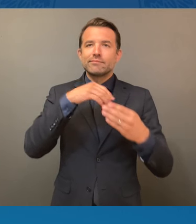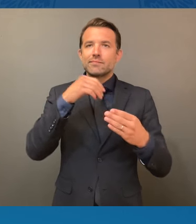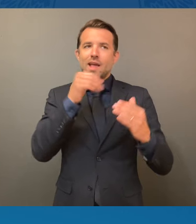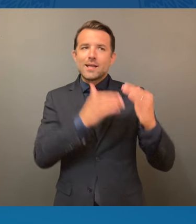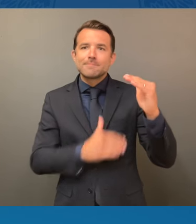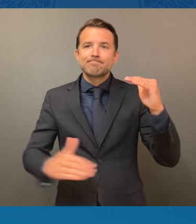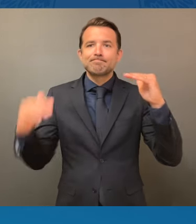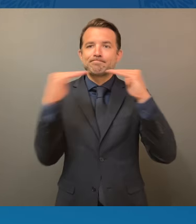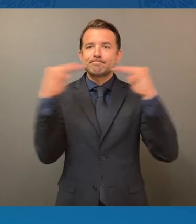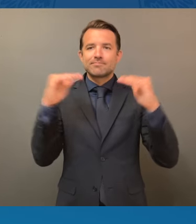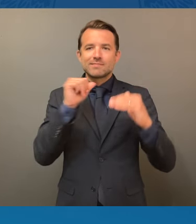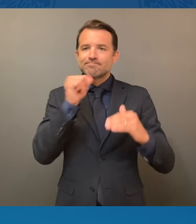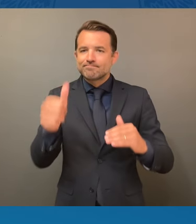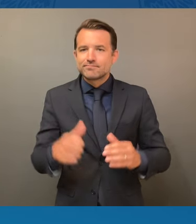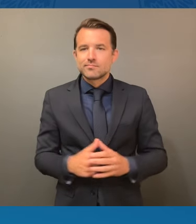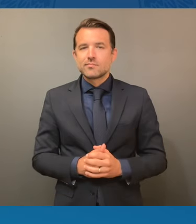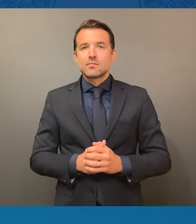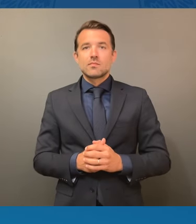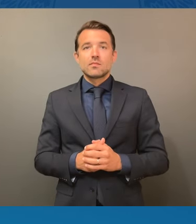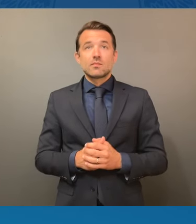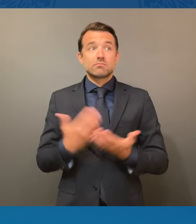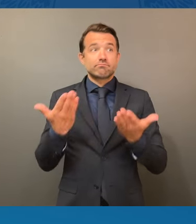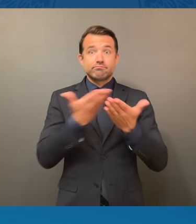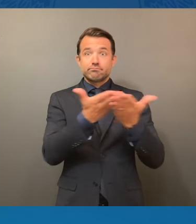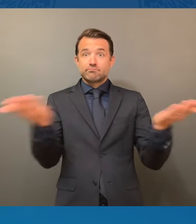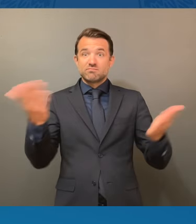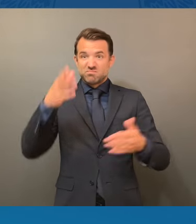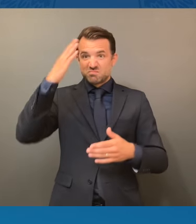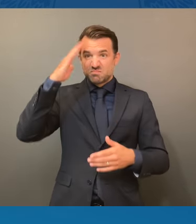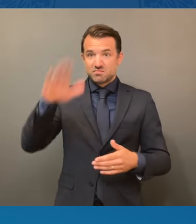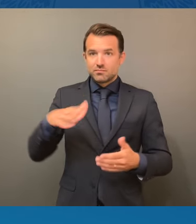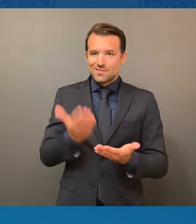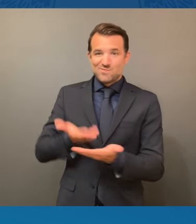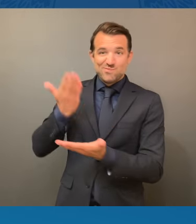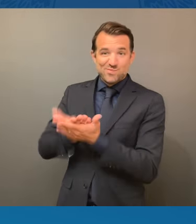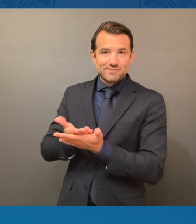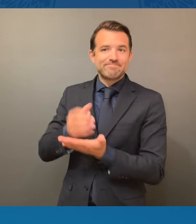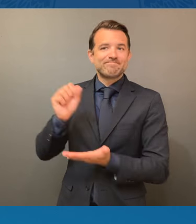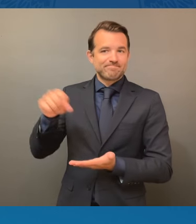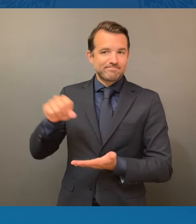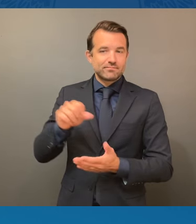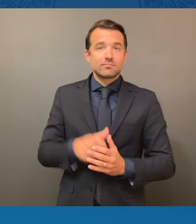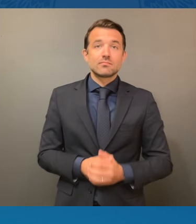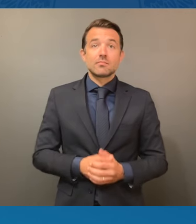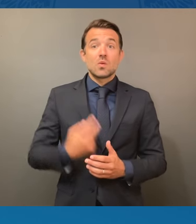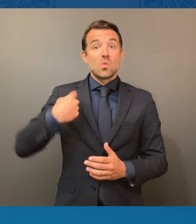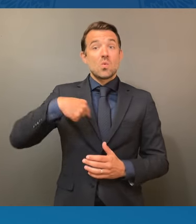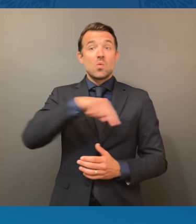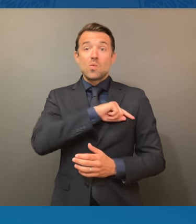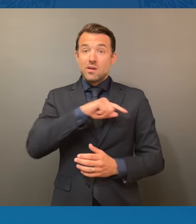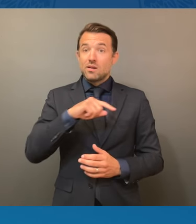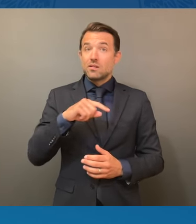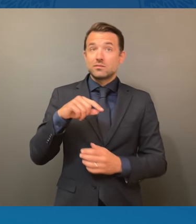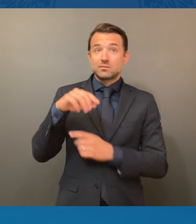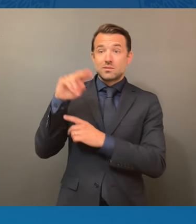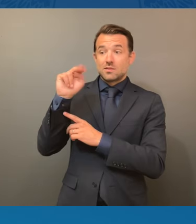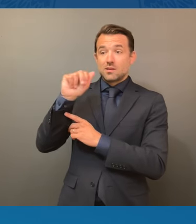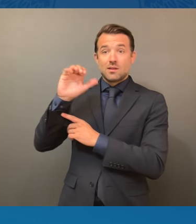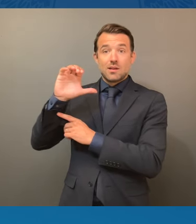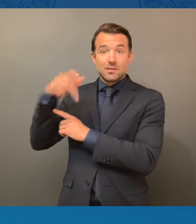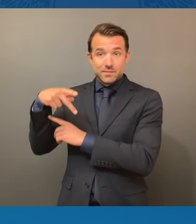Everyone in this room knows this to be a fact, but we at the NAACP know how hard our